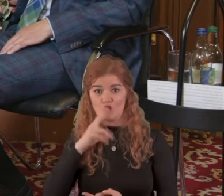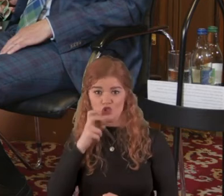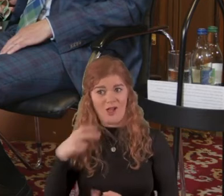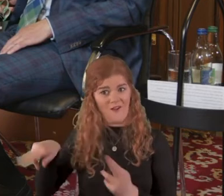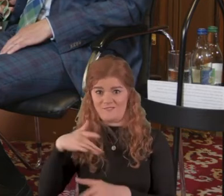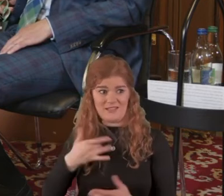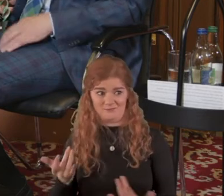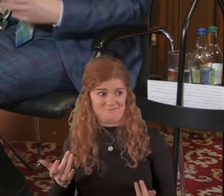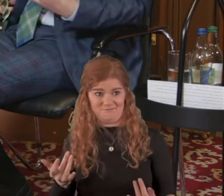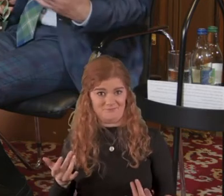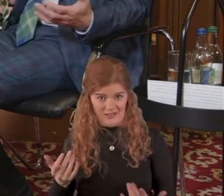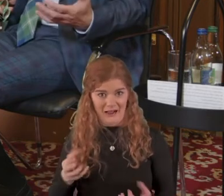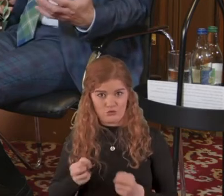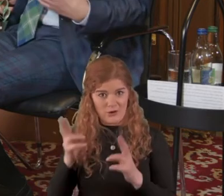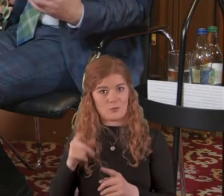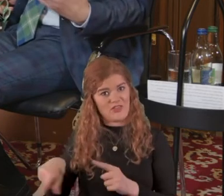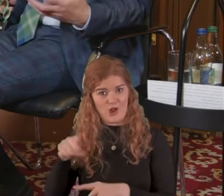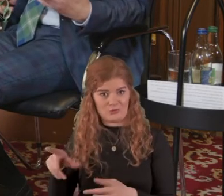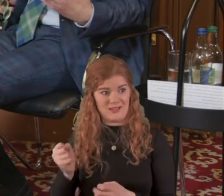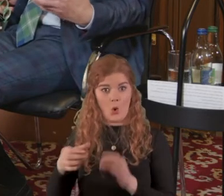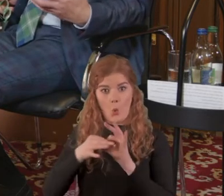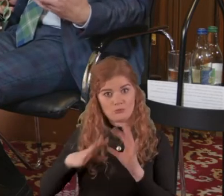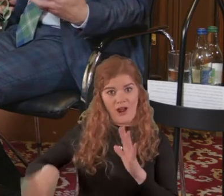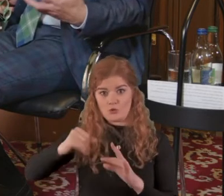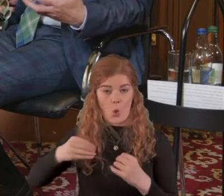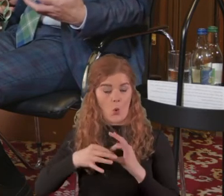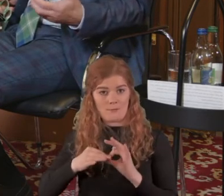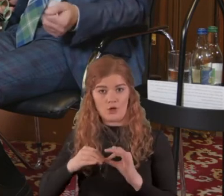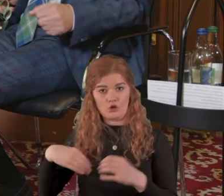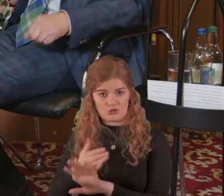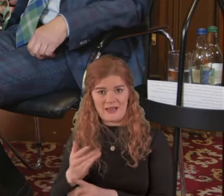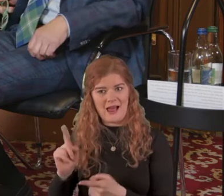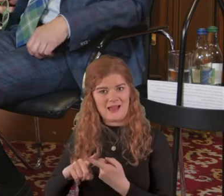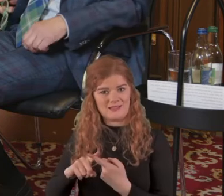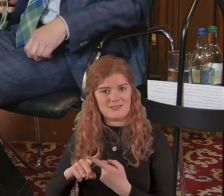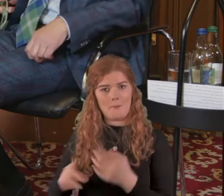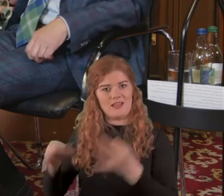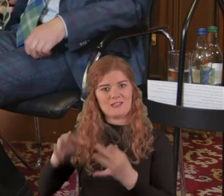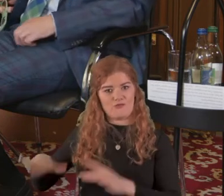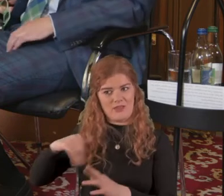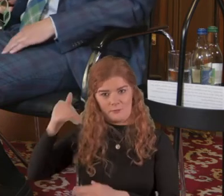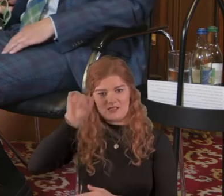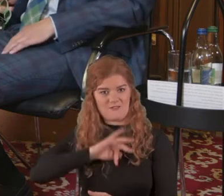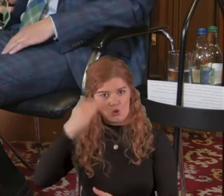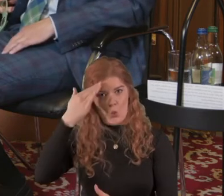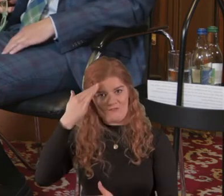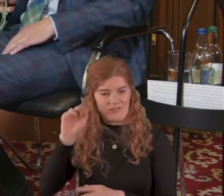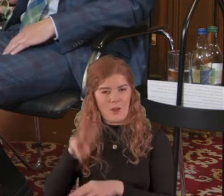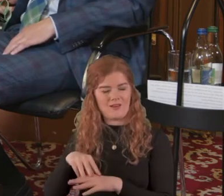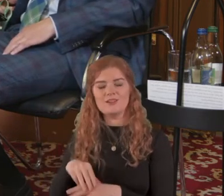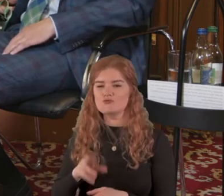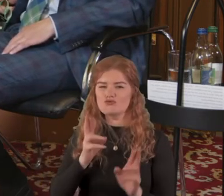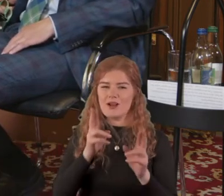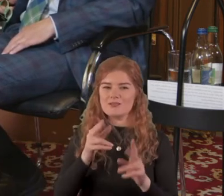on, well, both on home ground, but also on territory that they understood very well. Yes, and I think you reminded us of